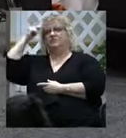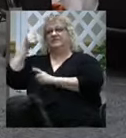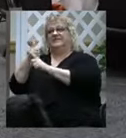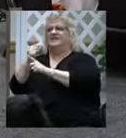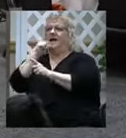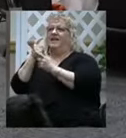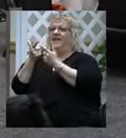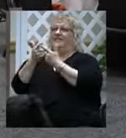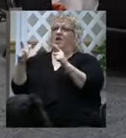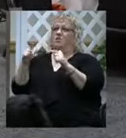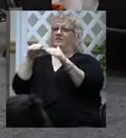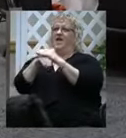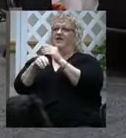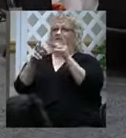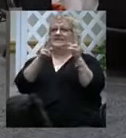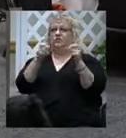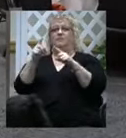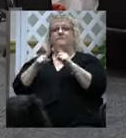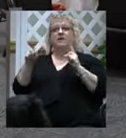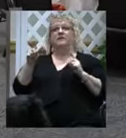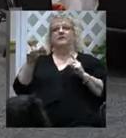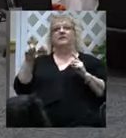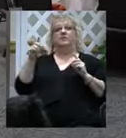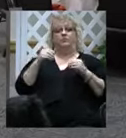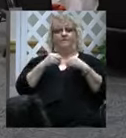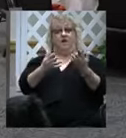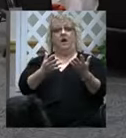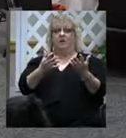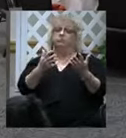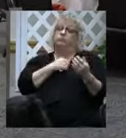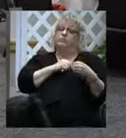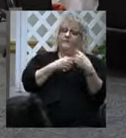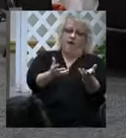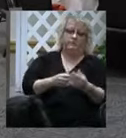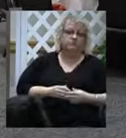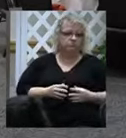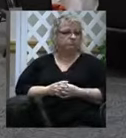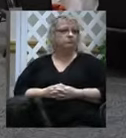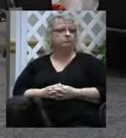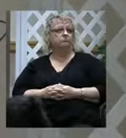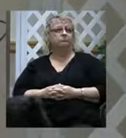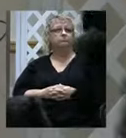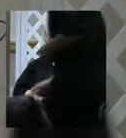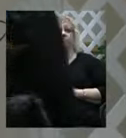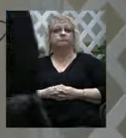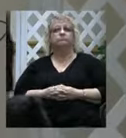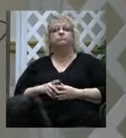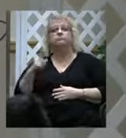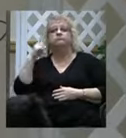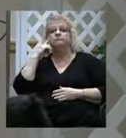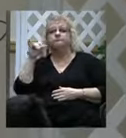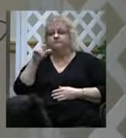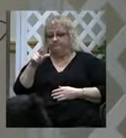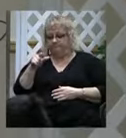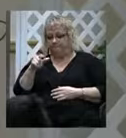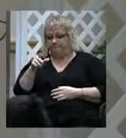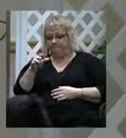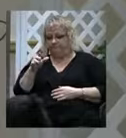language access issue. But in terms of providing, we do provide. Yeah, and I think also, if you